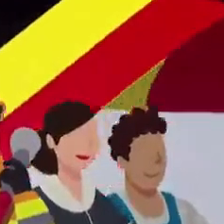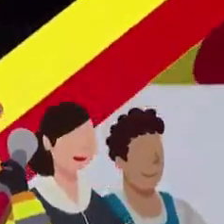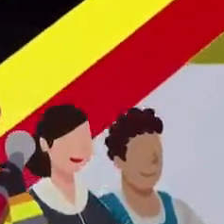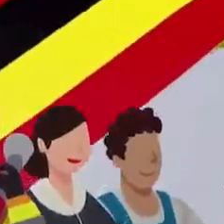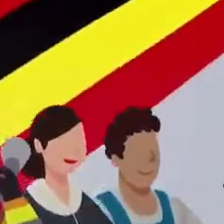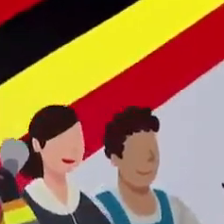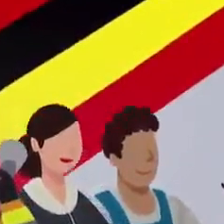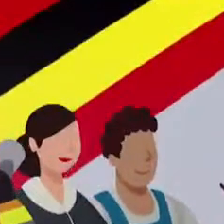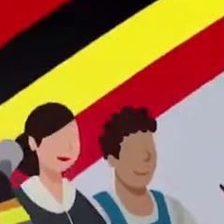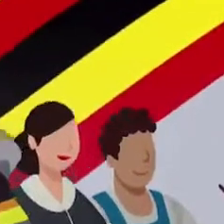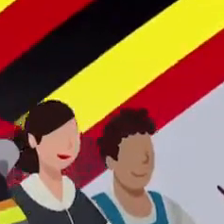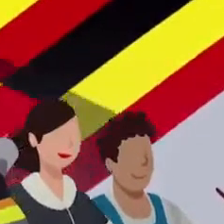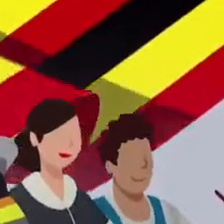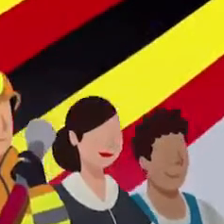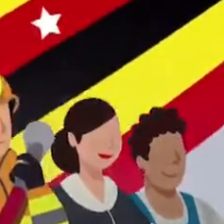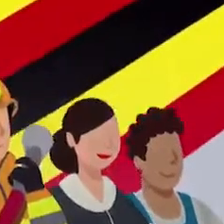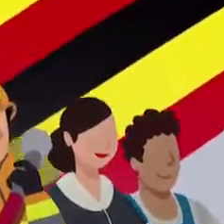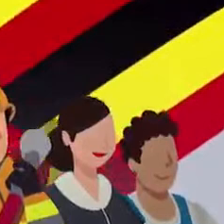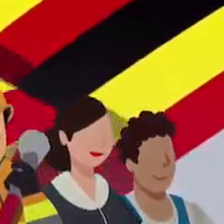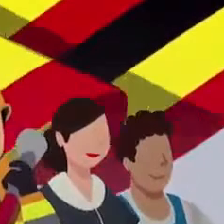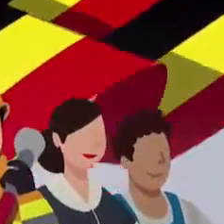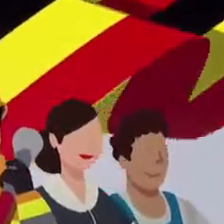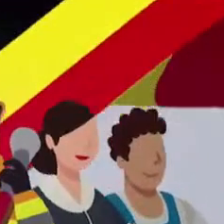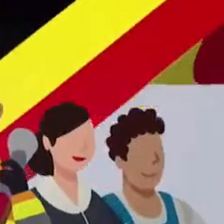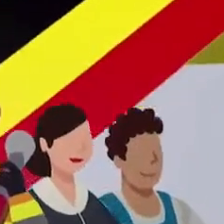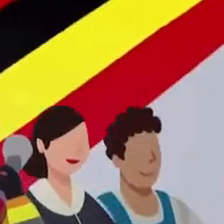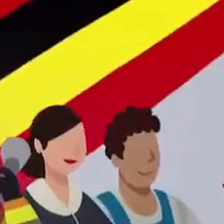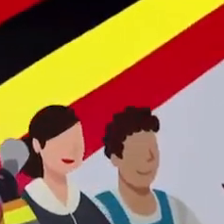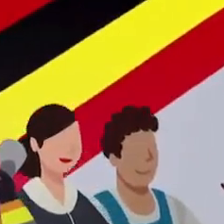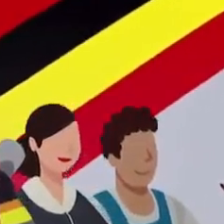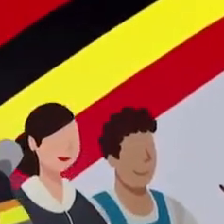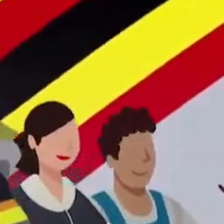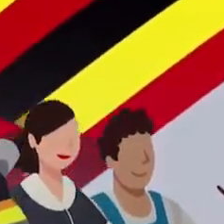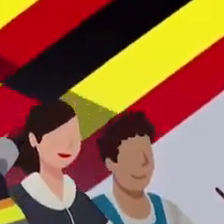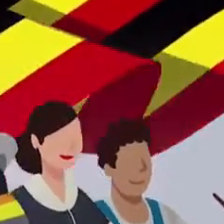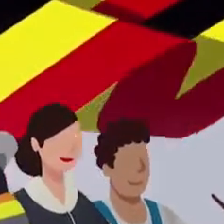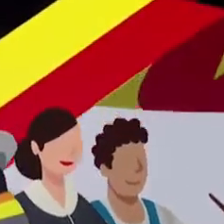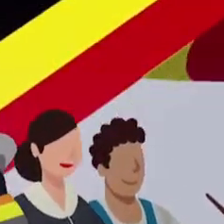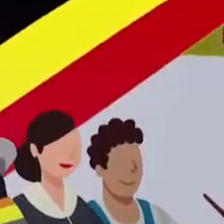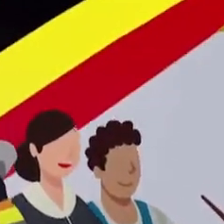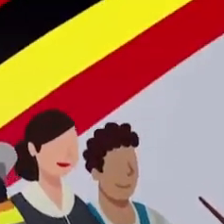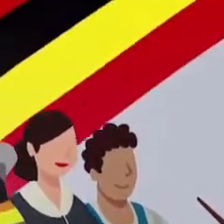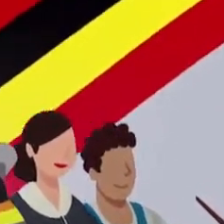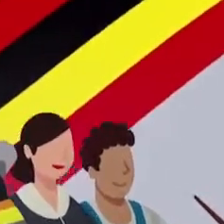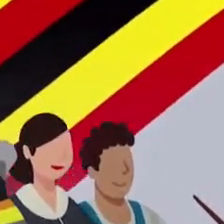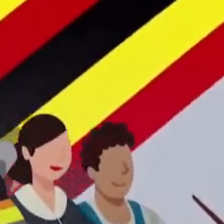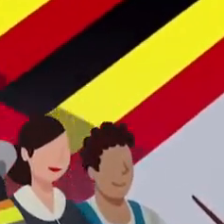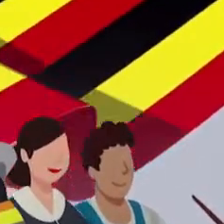1st May 2023 at Namutumba District Headquarters.